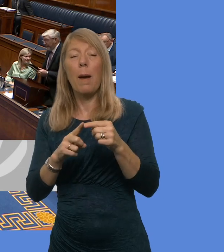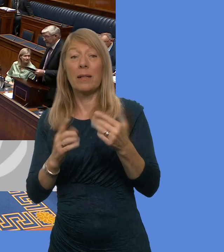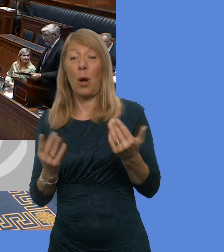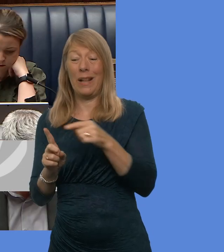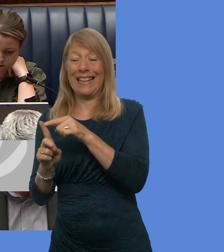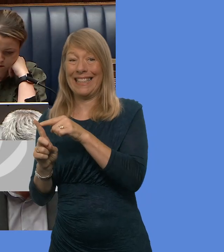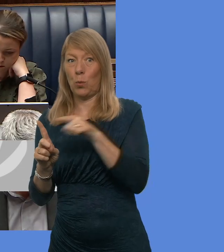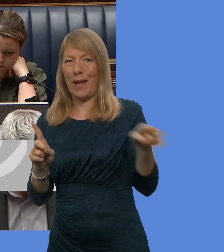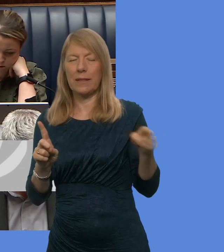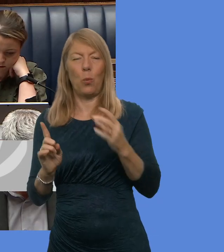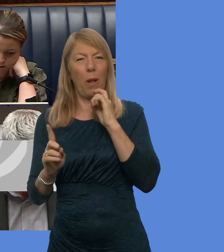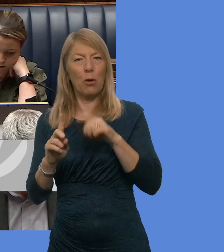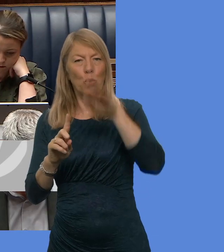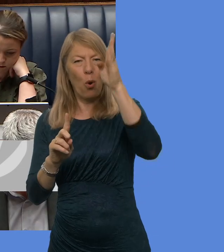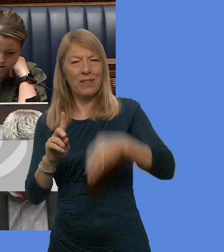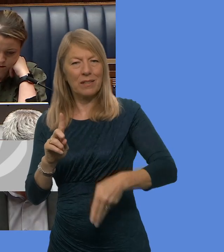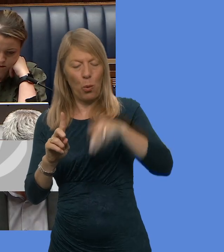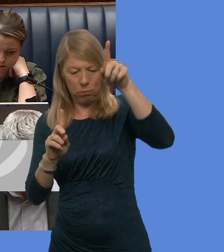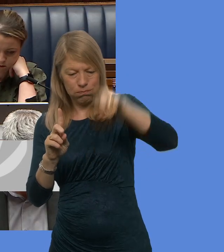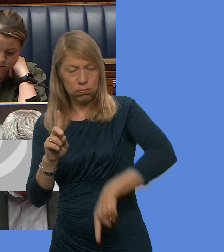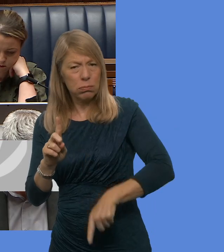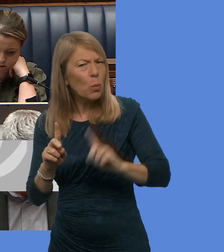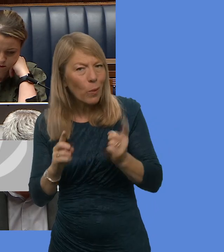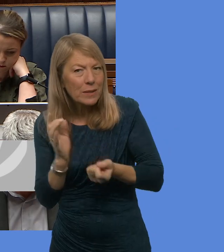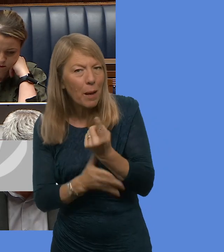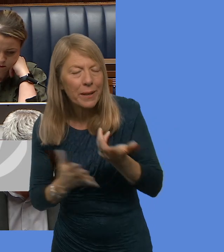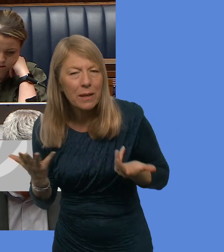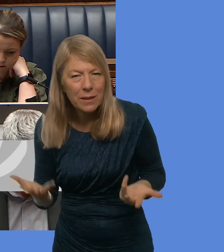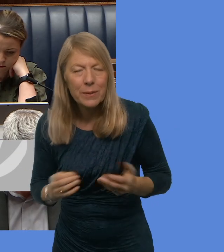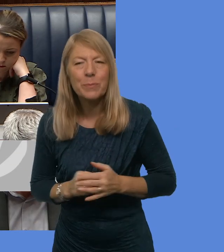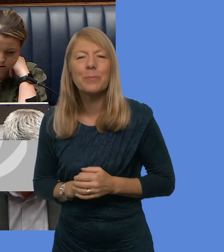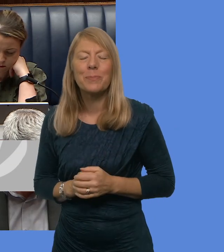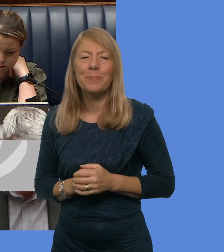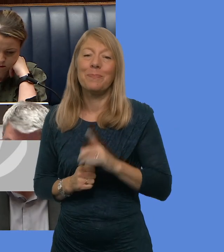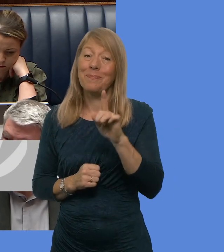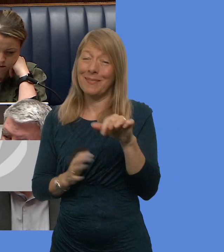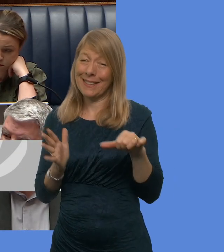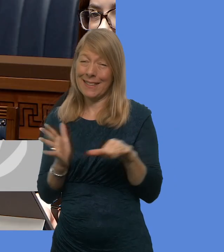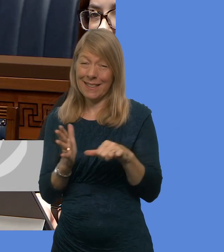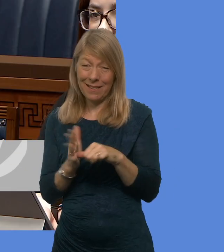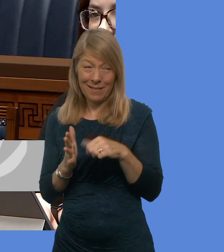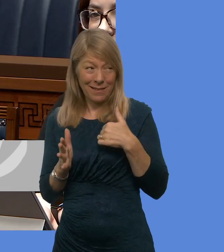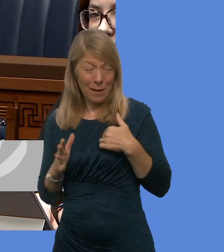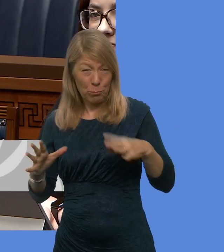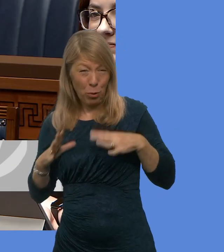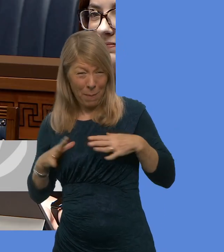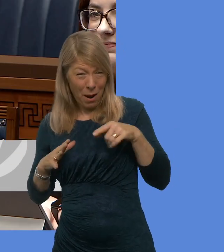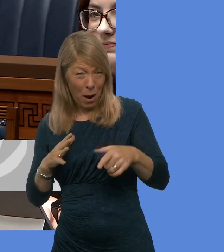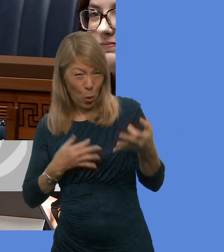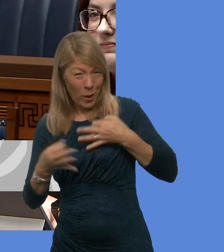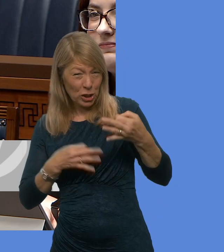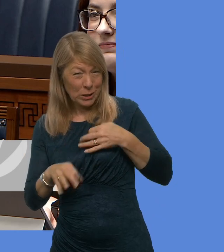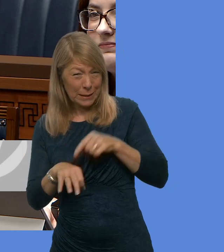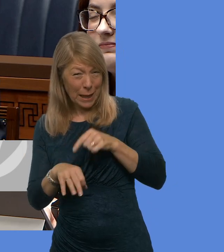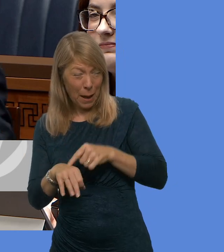It's very difficult for a member, the member will understand, for a minister to prepare for question time to start discussing every bus route and TransLink route across the